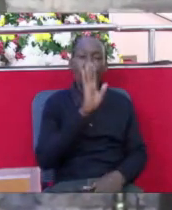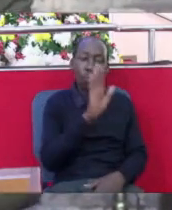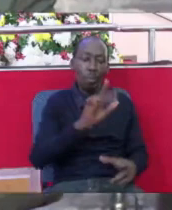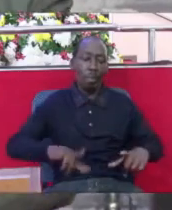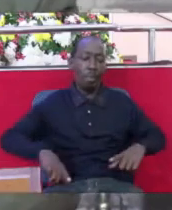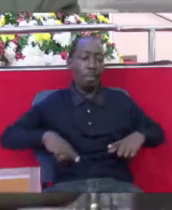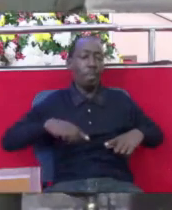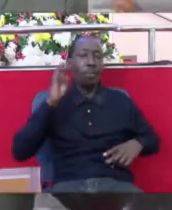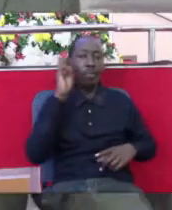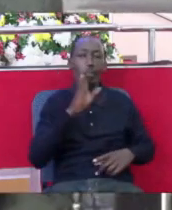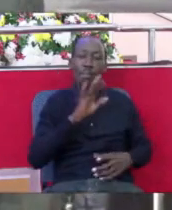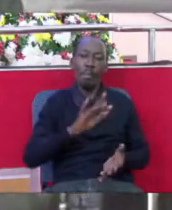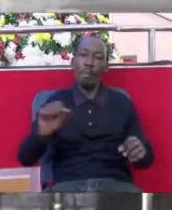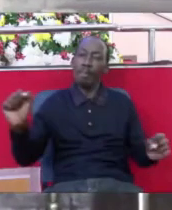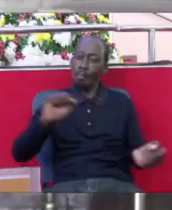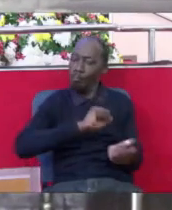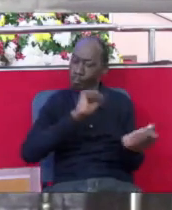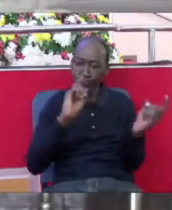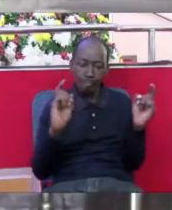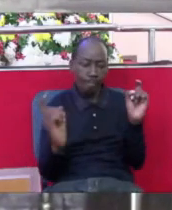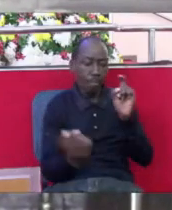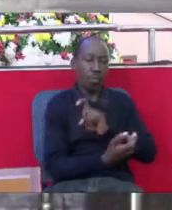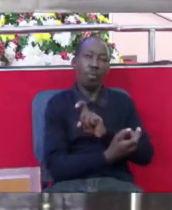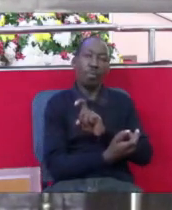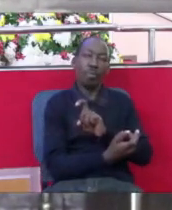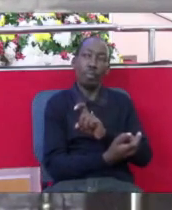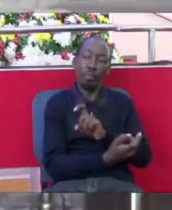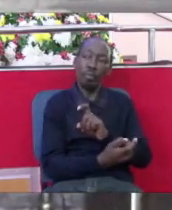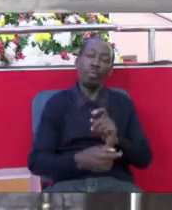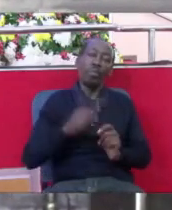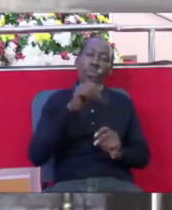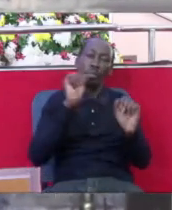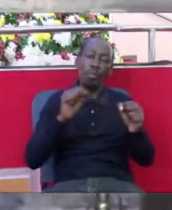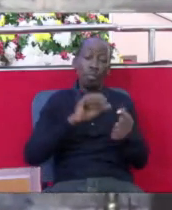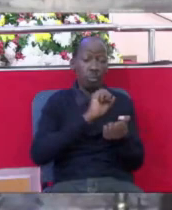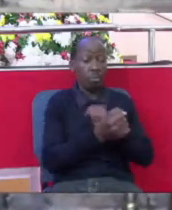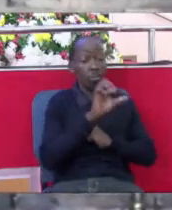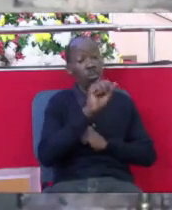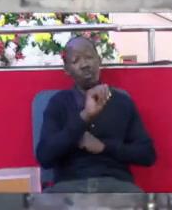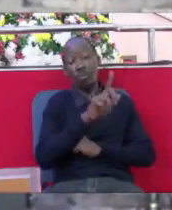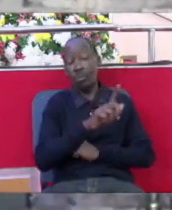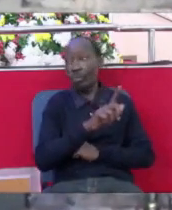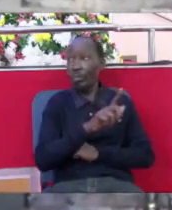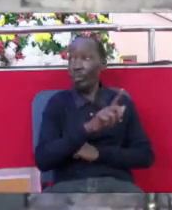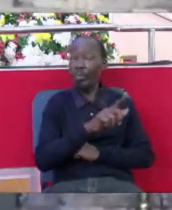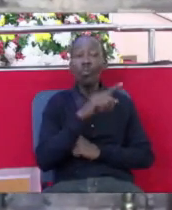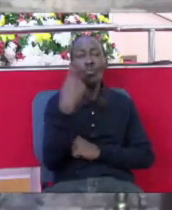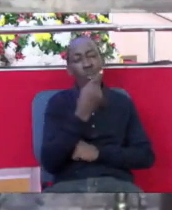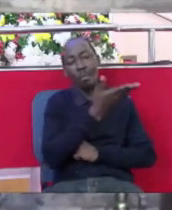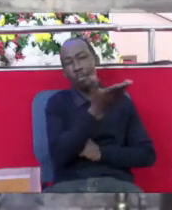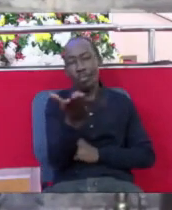is going to have a turn around. Na maisha yako yanaenda kubadilika. If he was able to transform Saul, kama aliweza kumbadilisha Sauli, who are